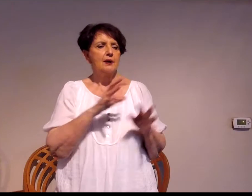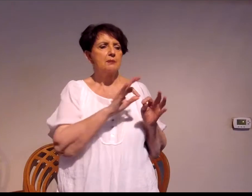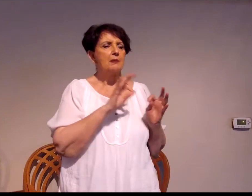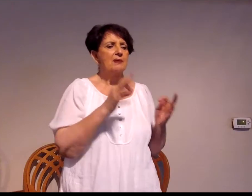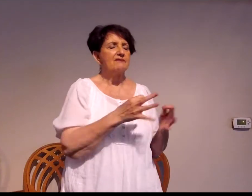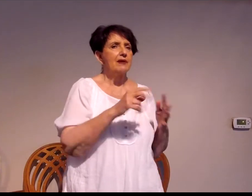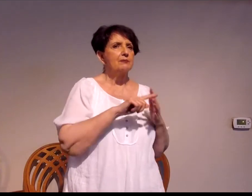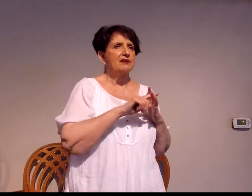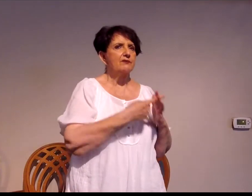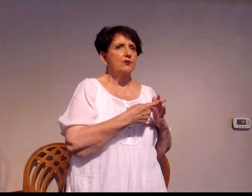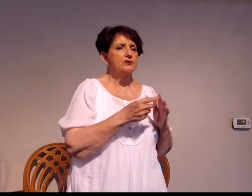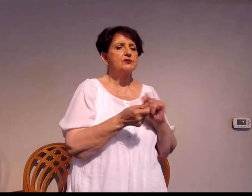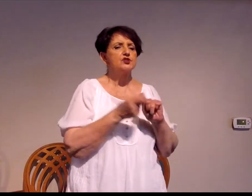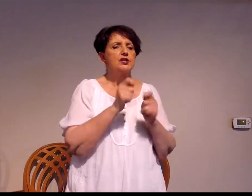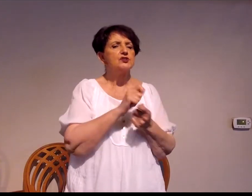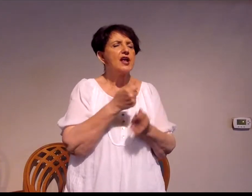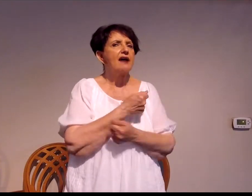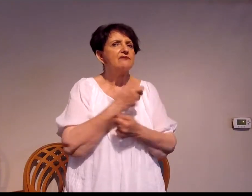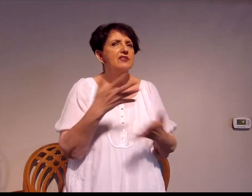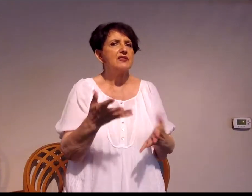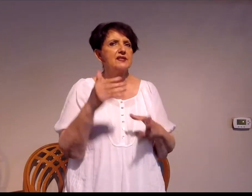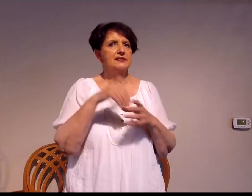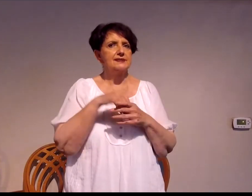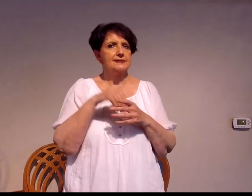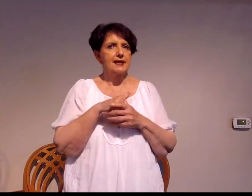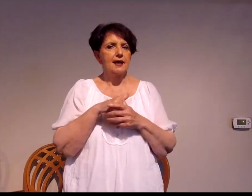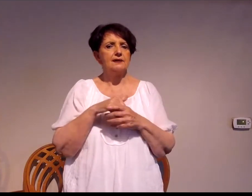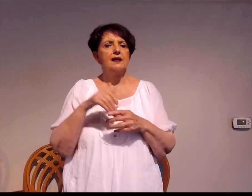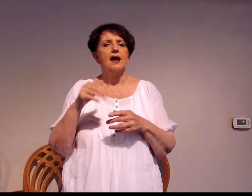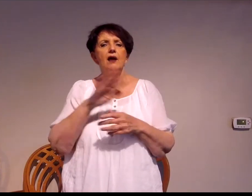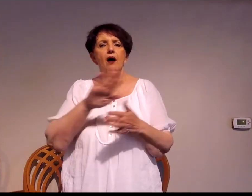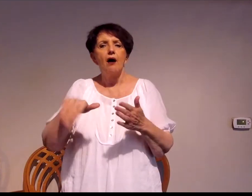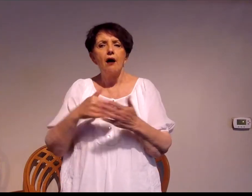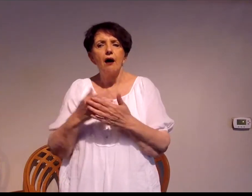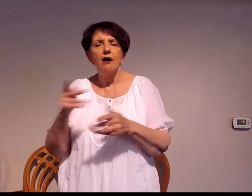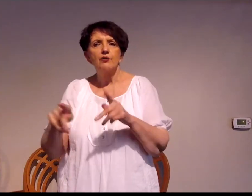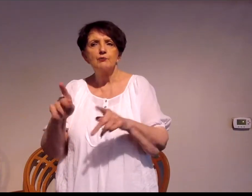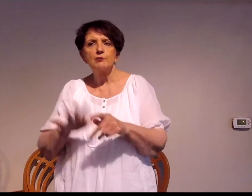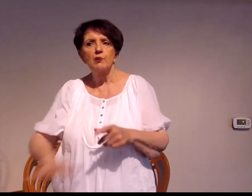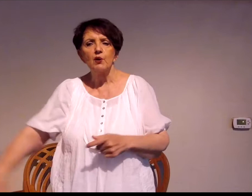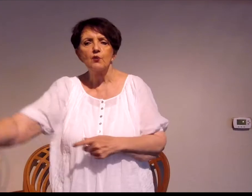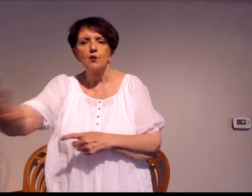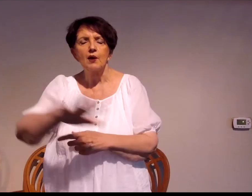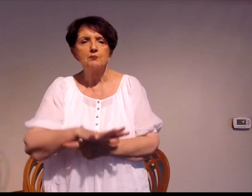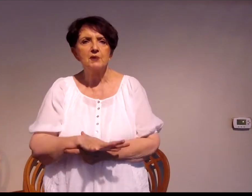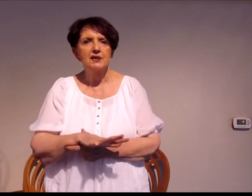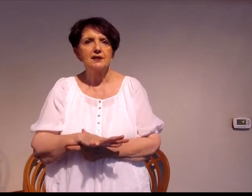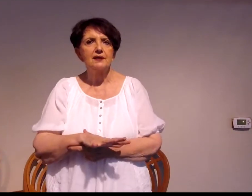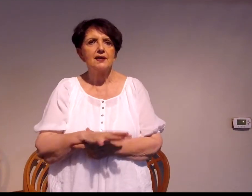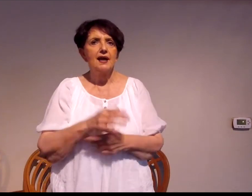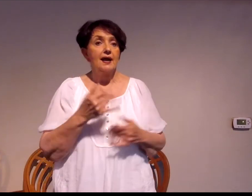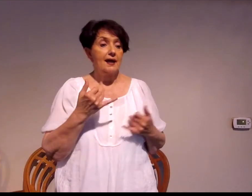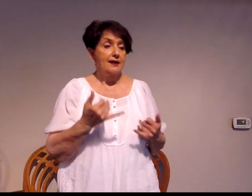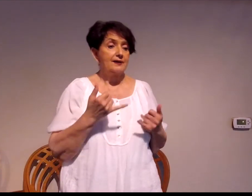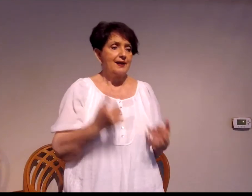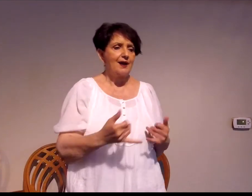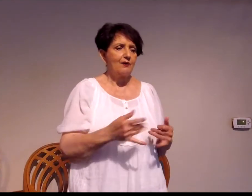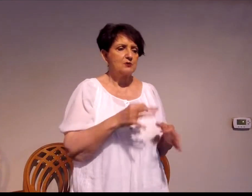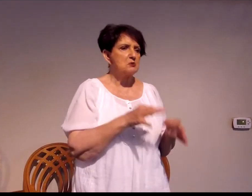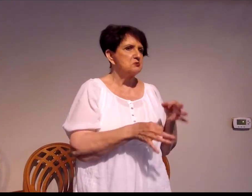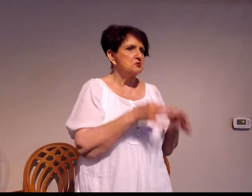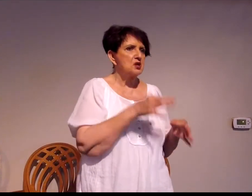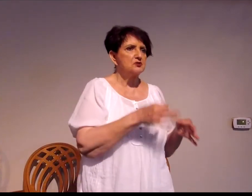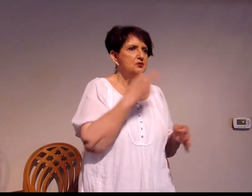changed everything within me and everyone around me. And I no longer have judgment at all